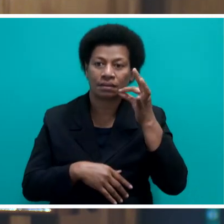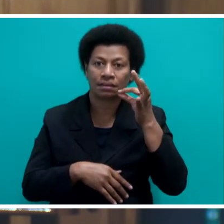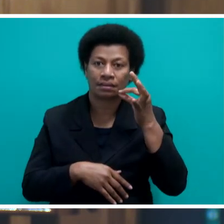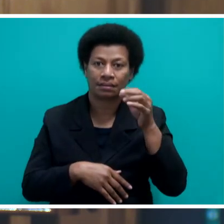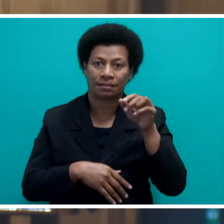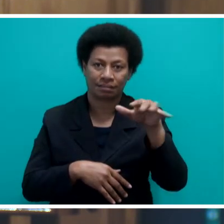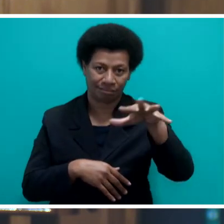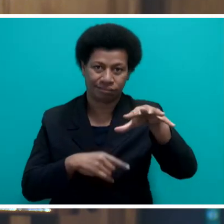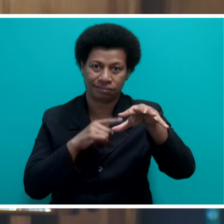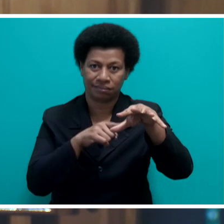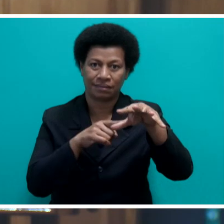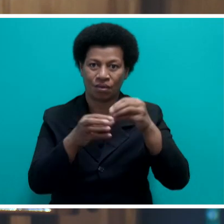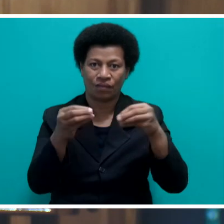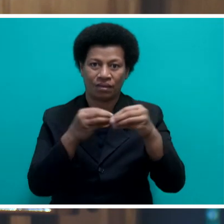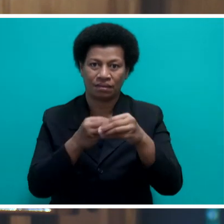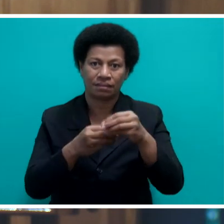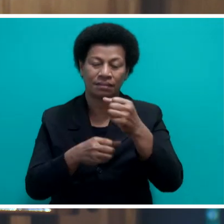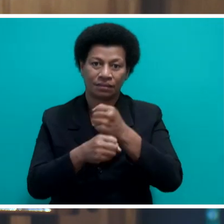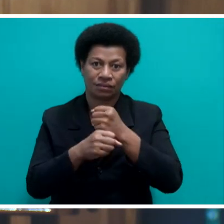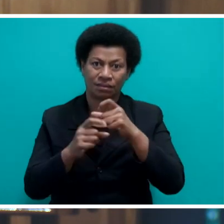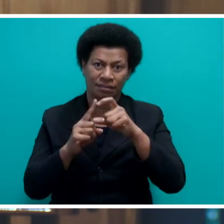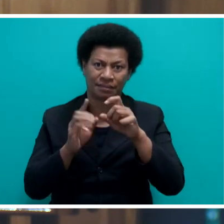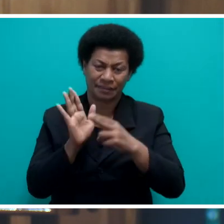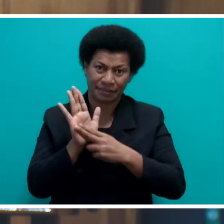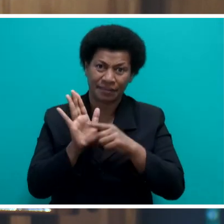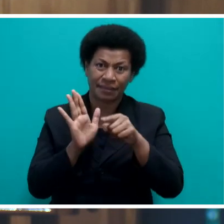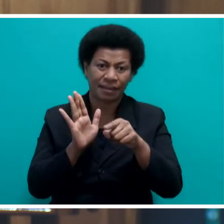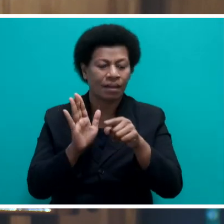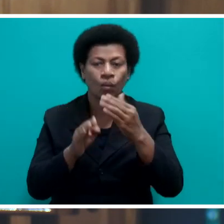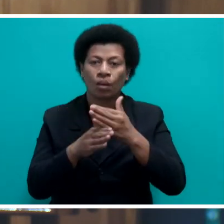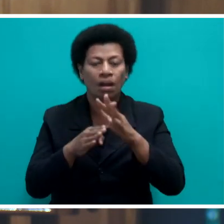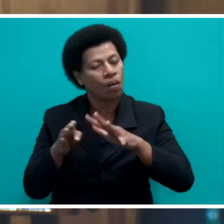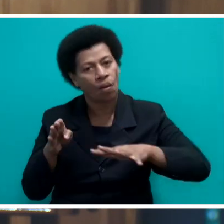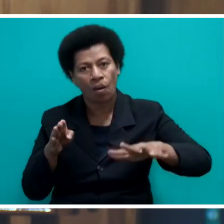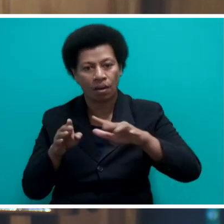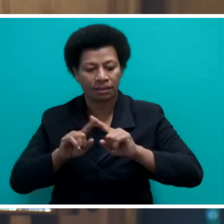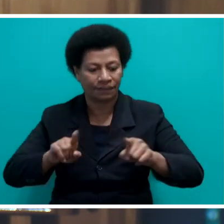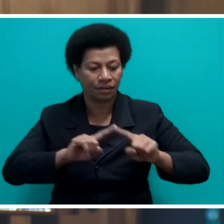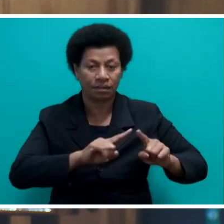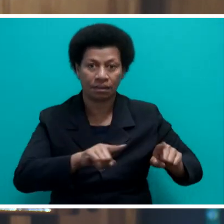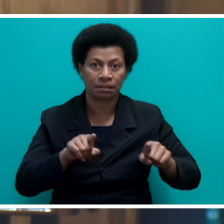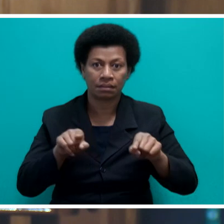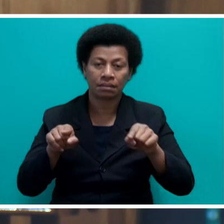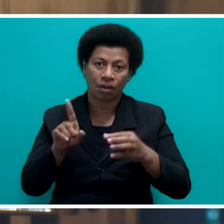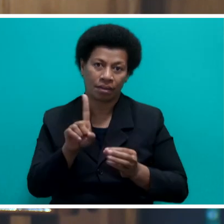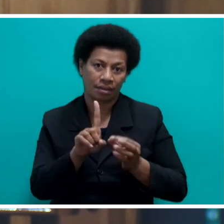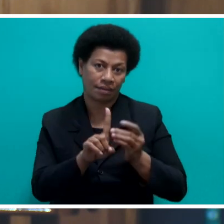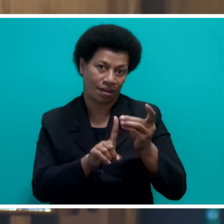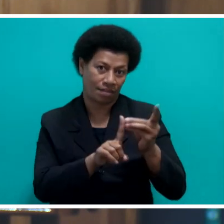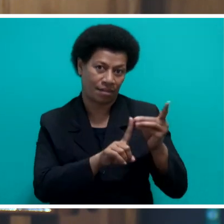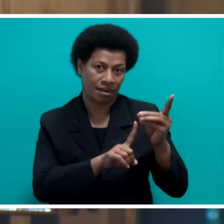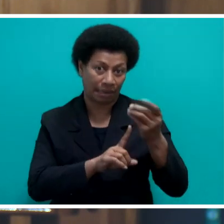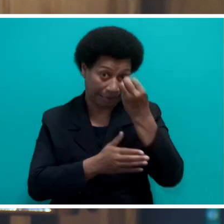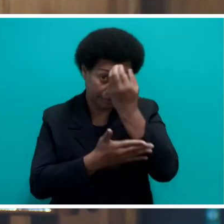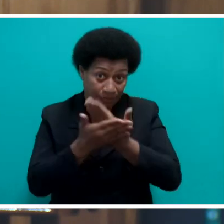Furthermore, GDN works on all aspects of development and has previous experience in